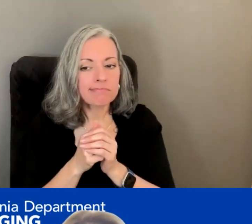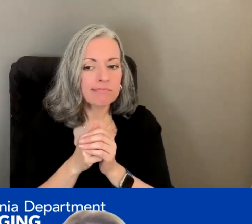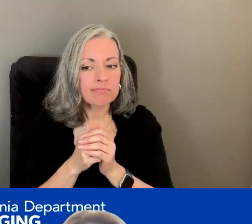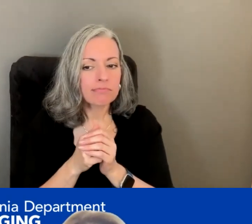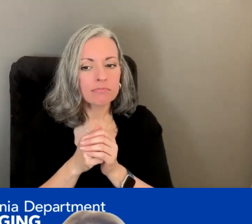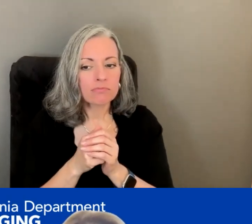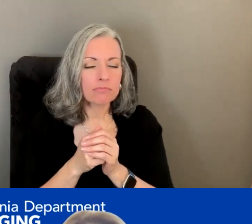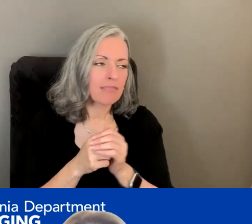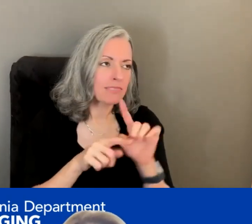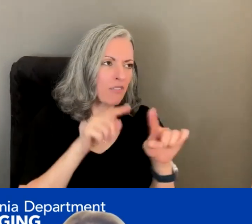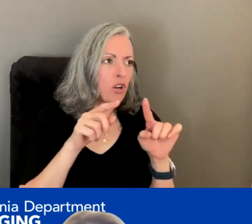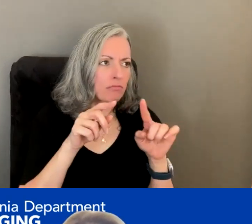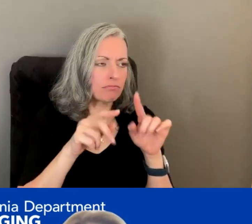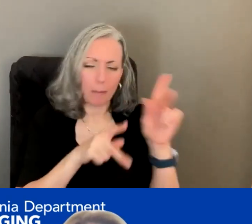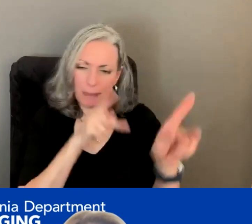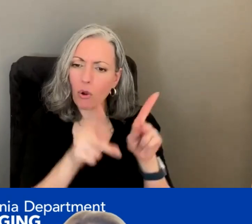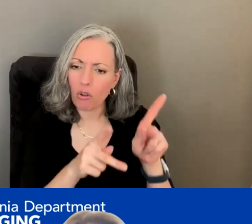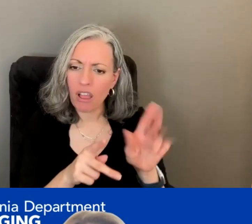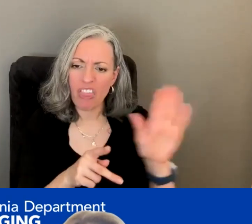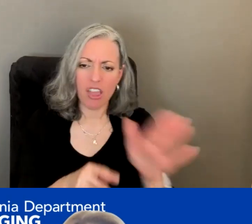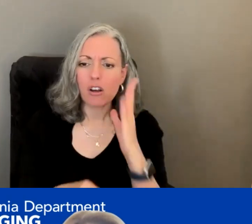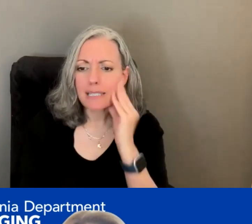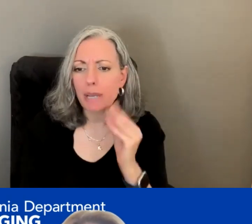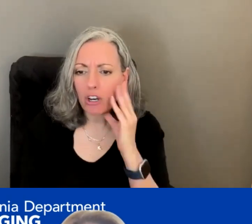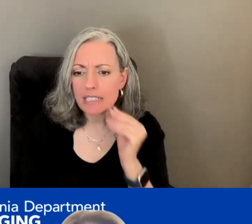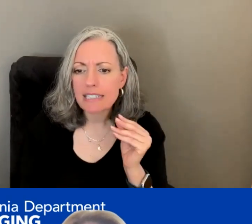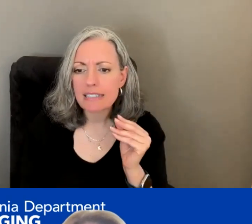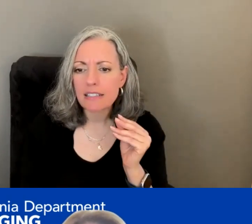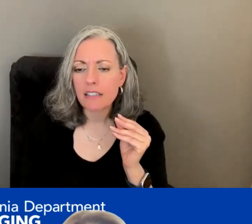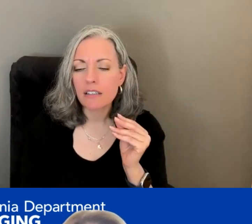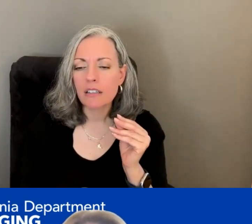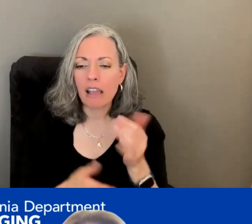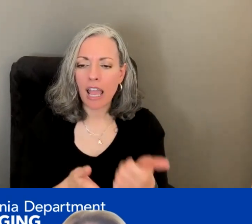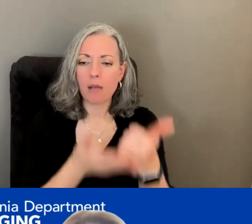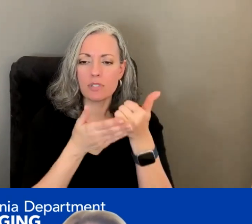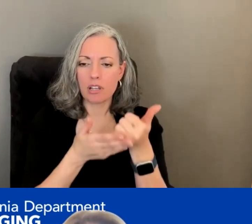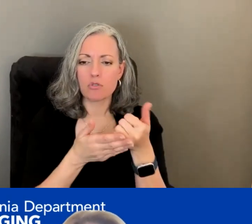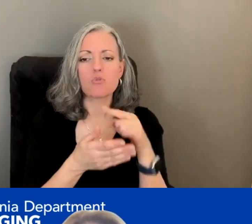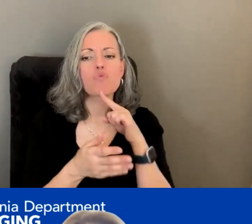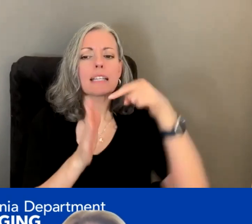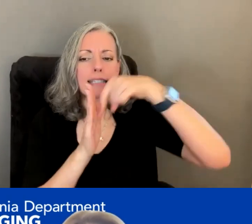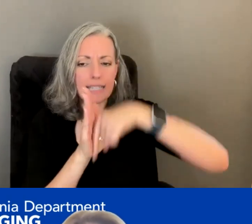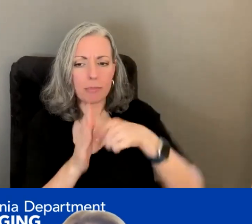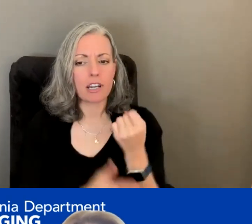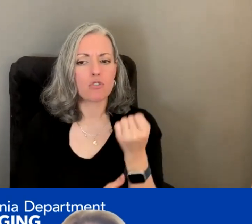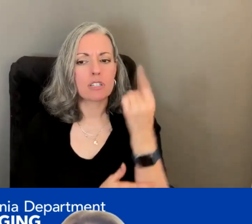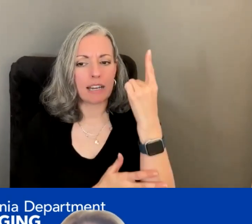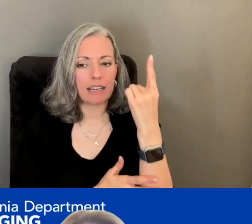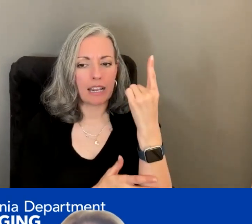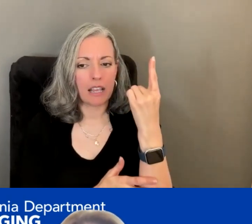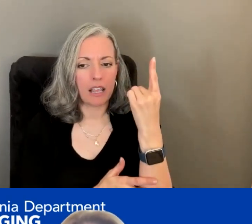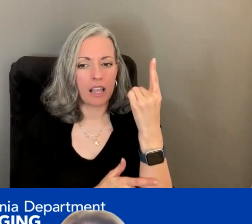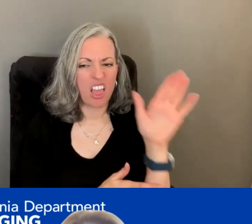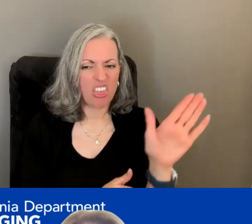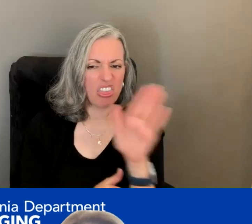walks of life and experiences, which, you know, helps us to really deepen our understanding of the conditions